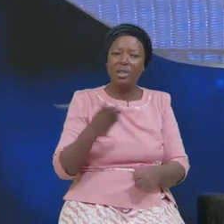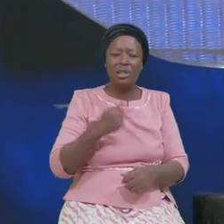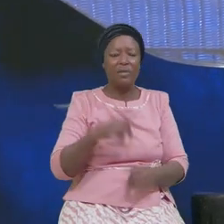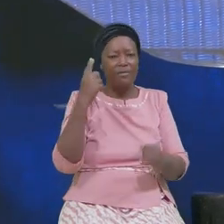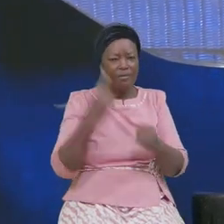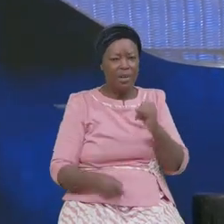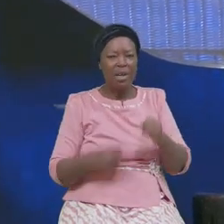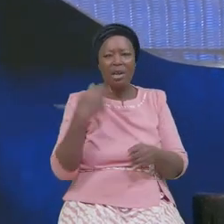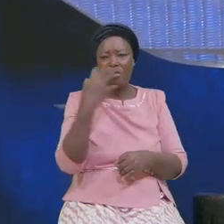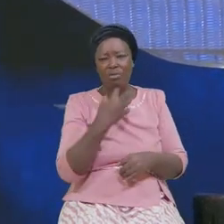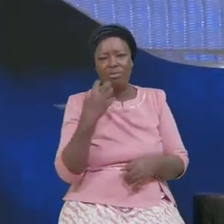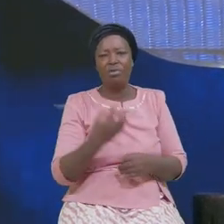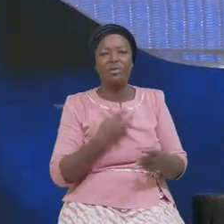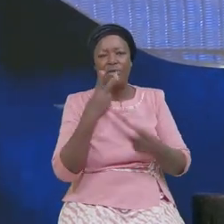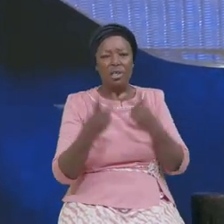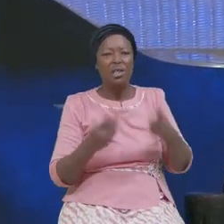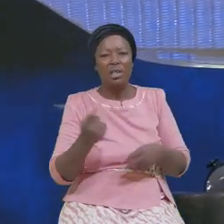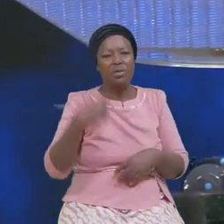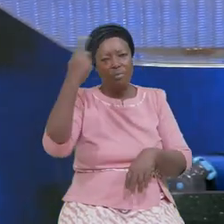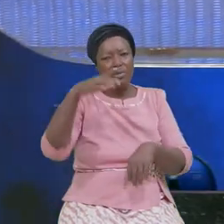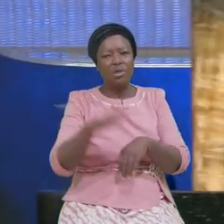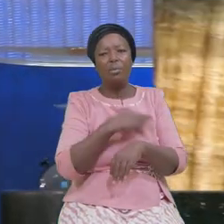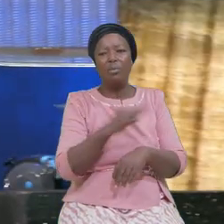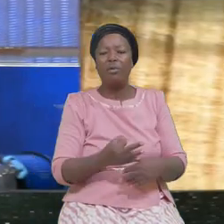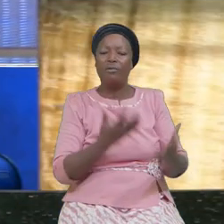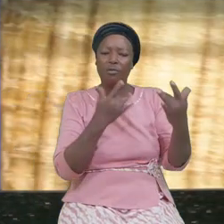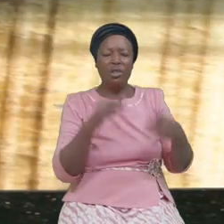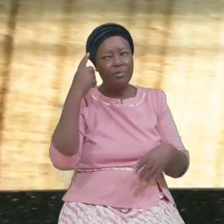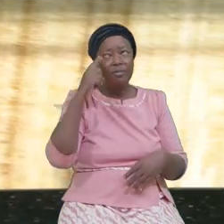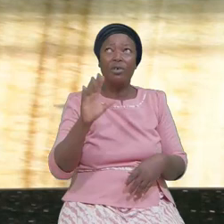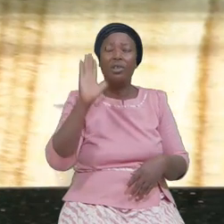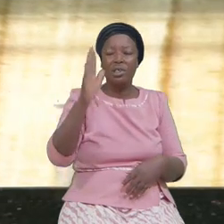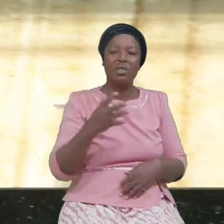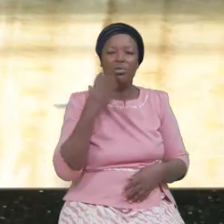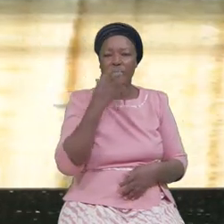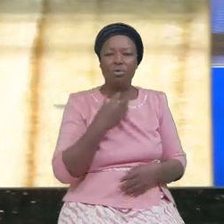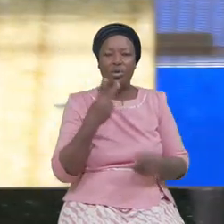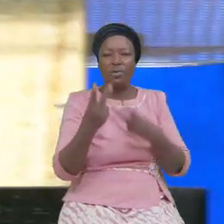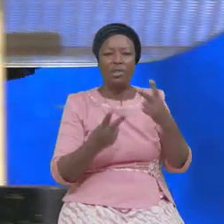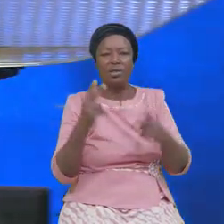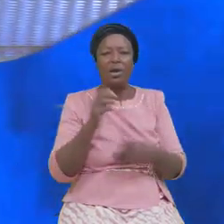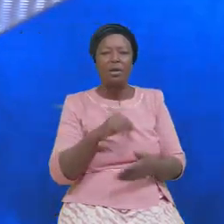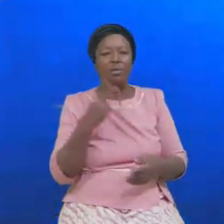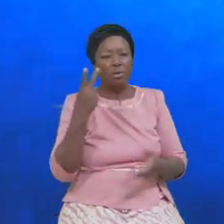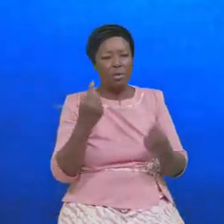visitation, the wisdom of waiting for his glorious visitation. We're coming to